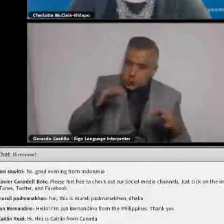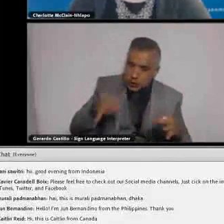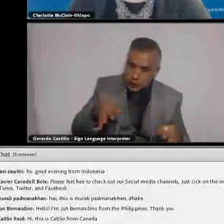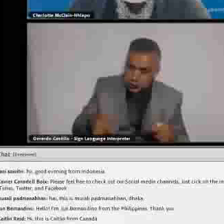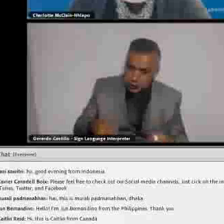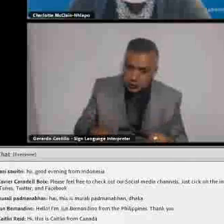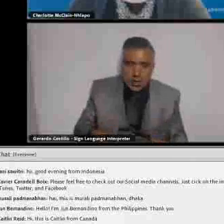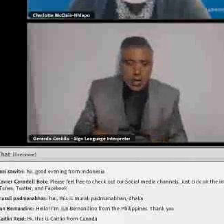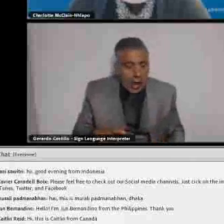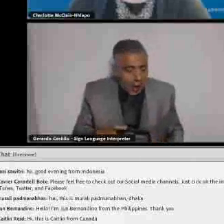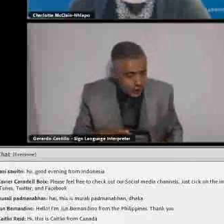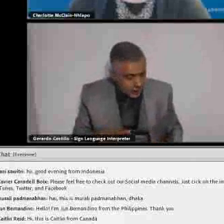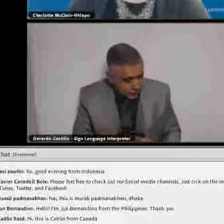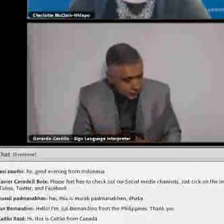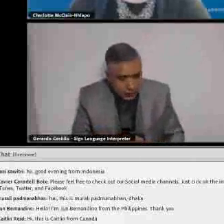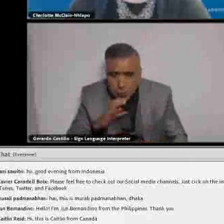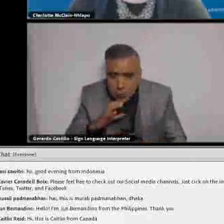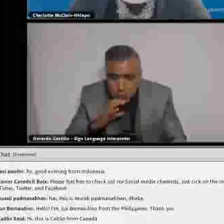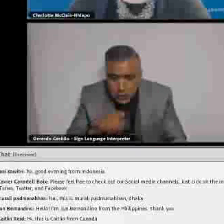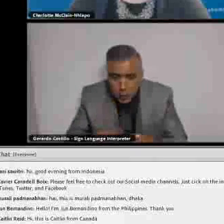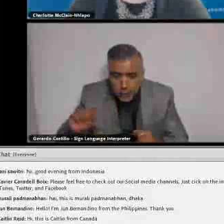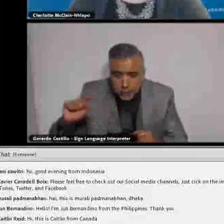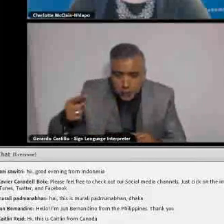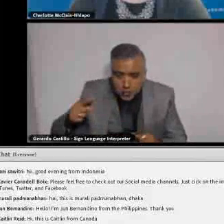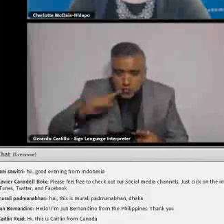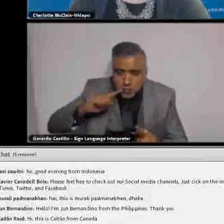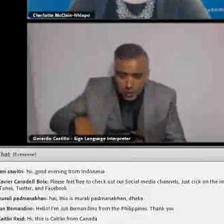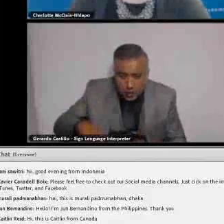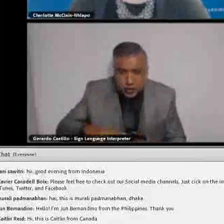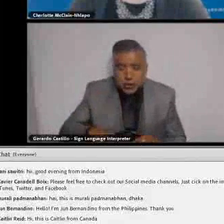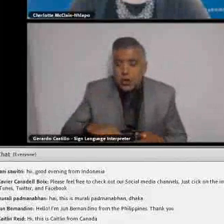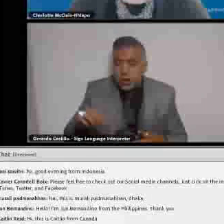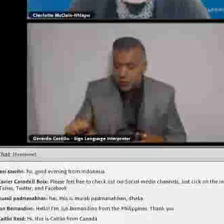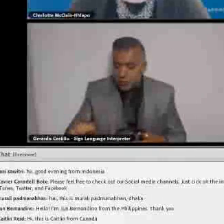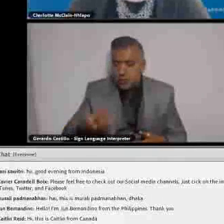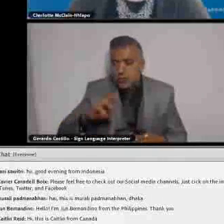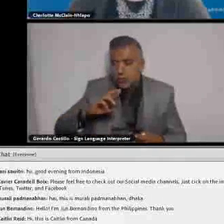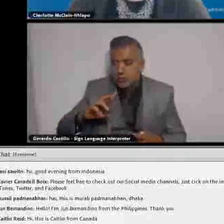difficulties communicating with first responders or emergency management personnel.